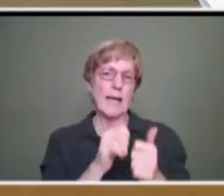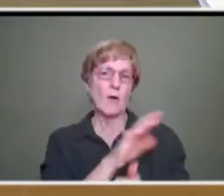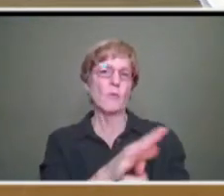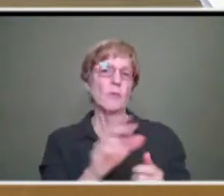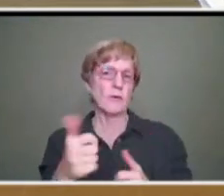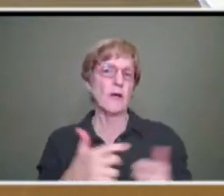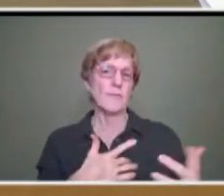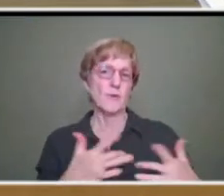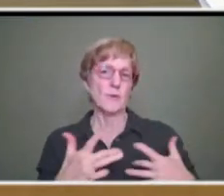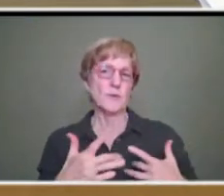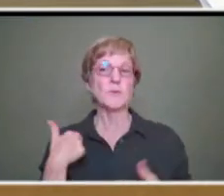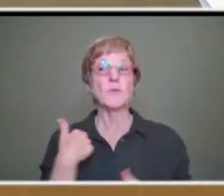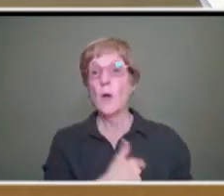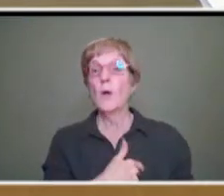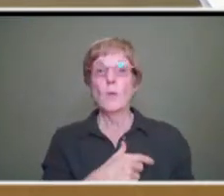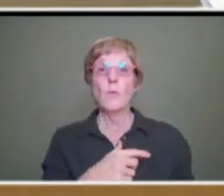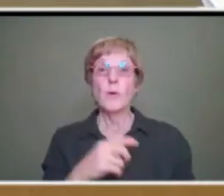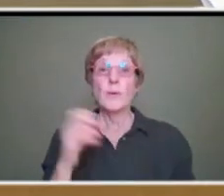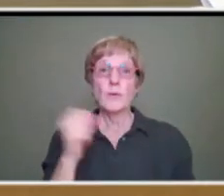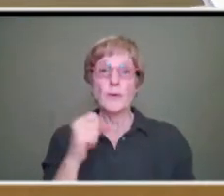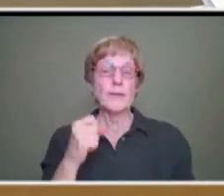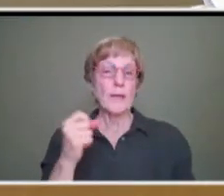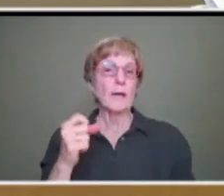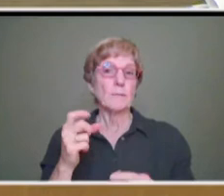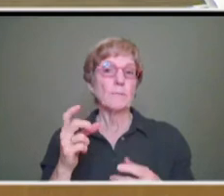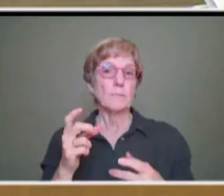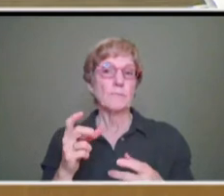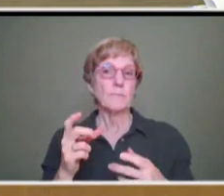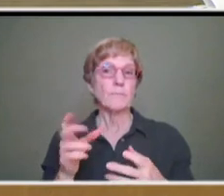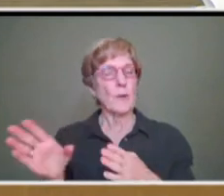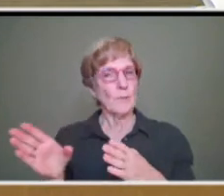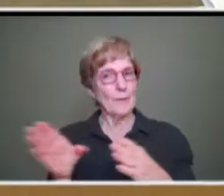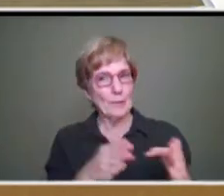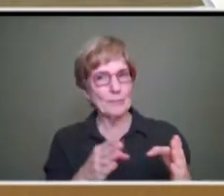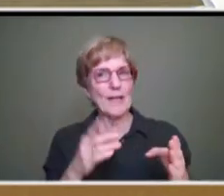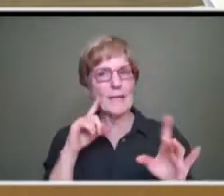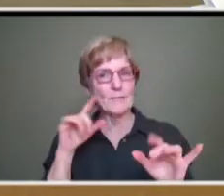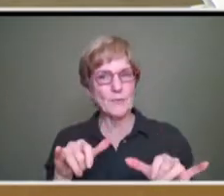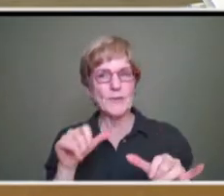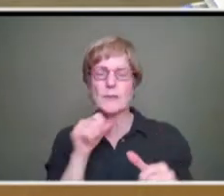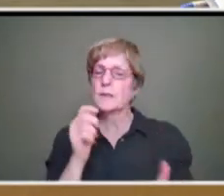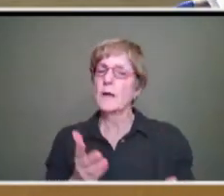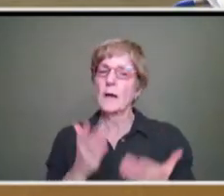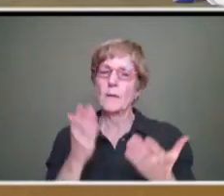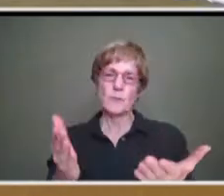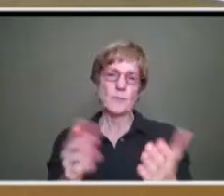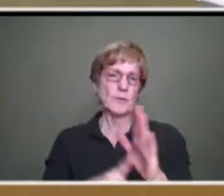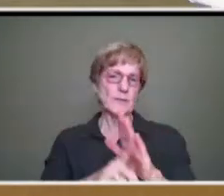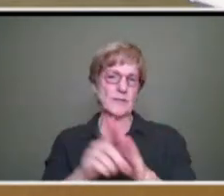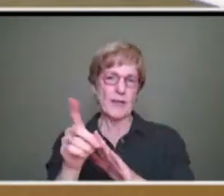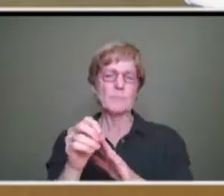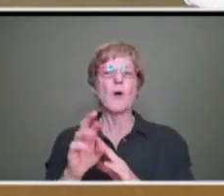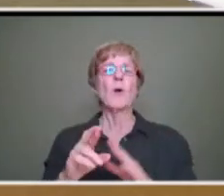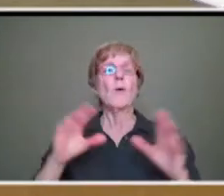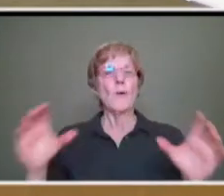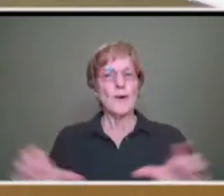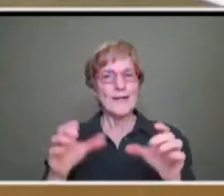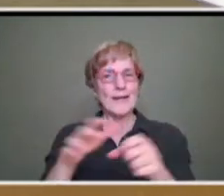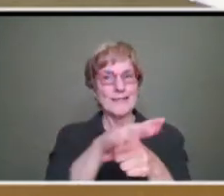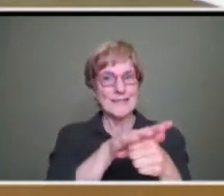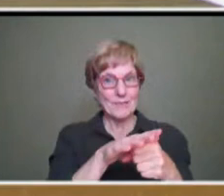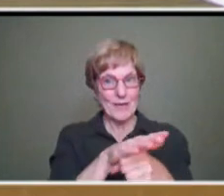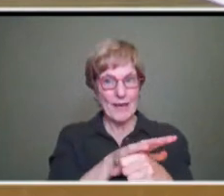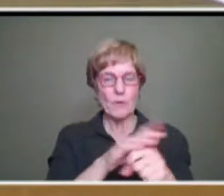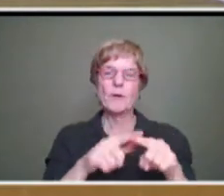we we did we were intentional about this area here by not proposing any development or activity area at all but